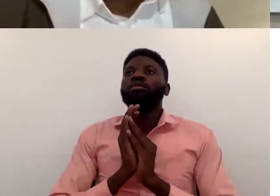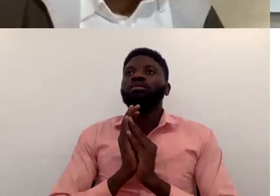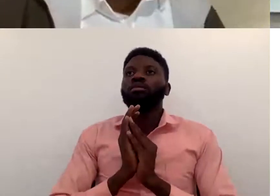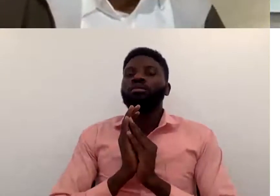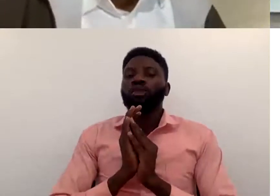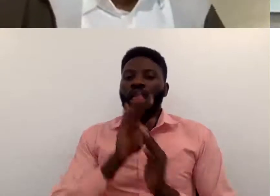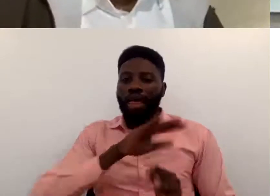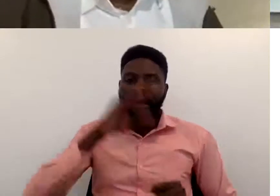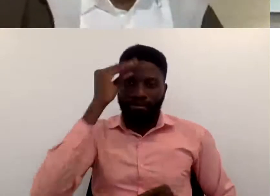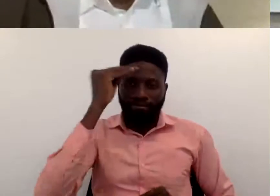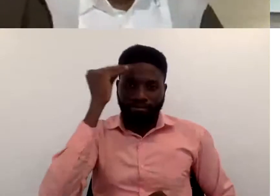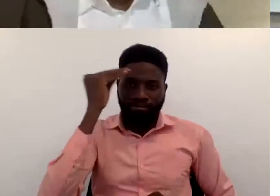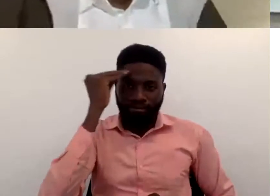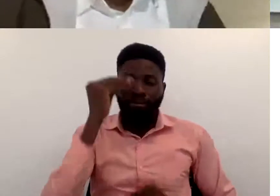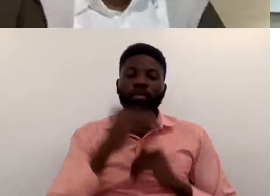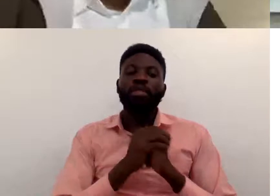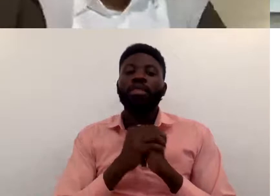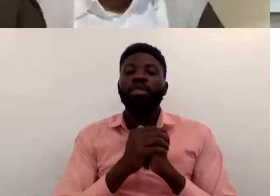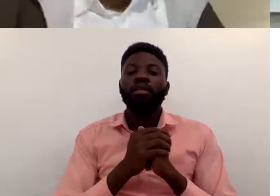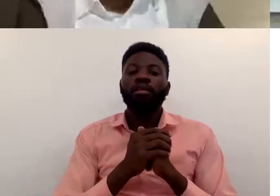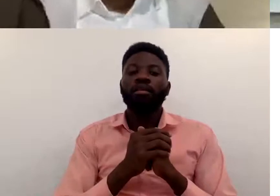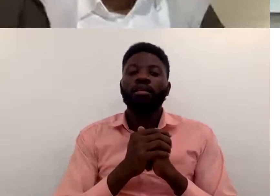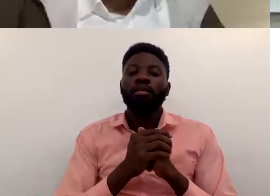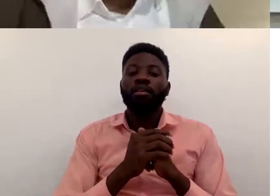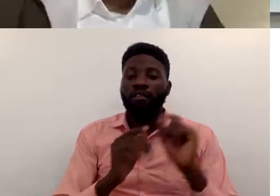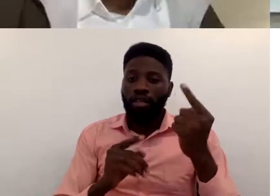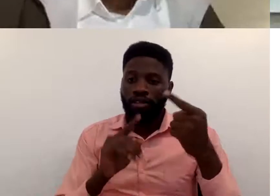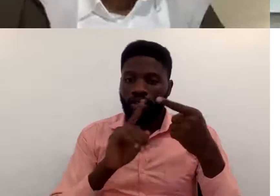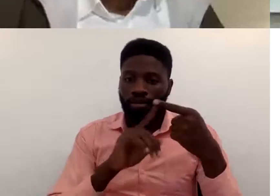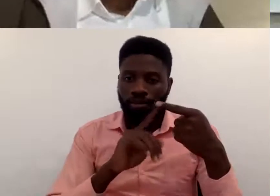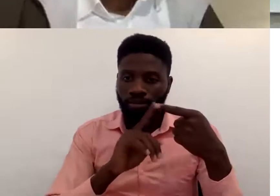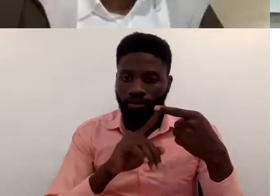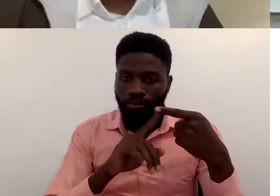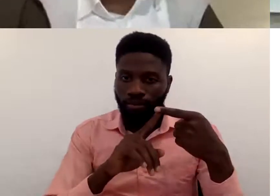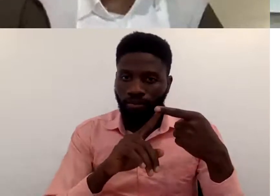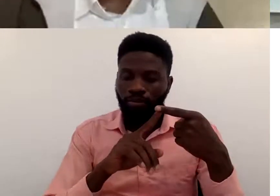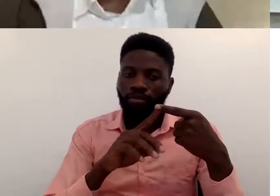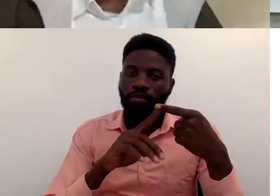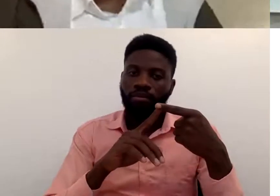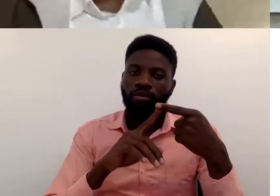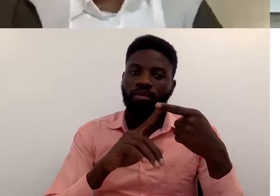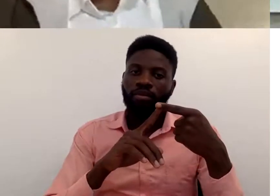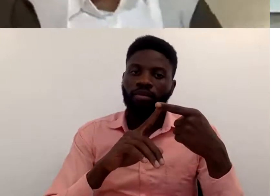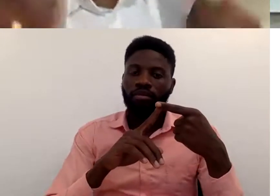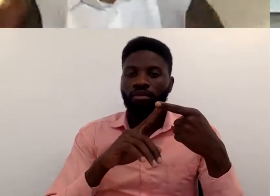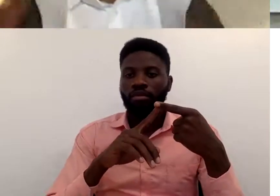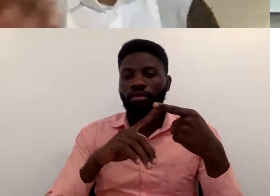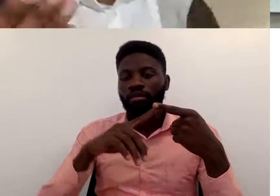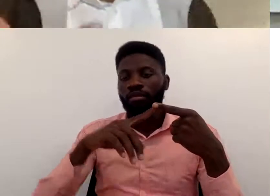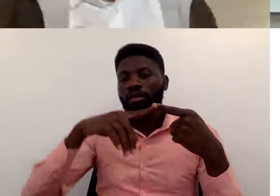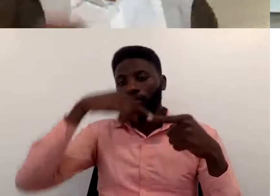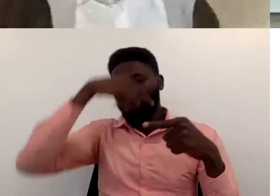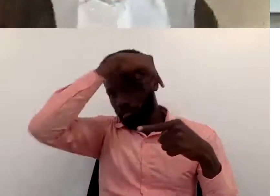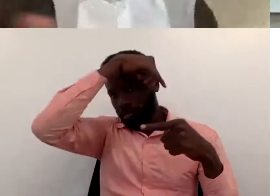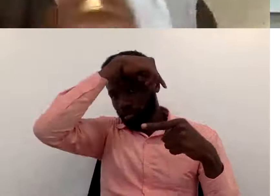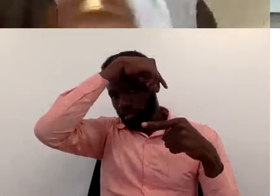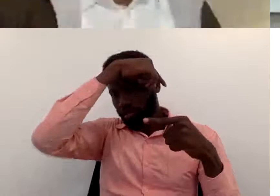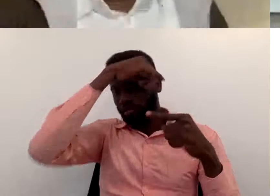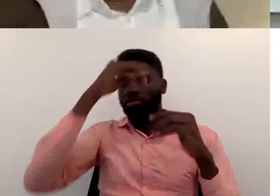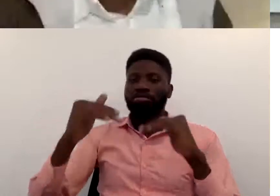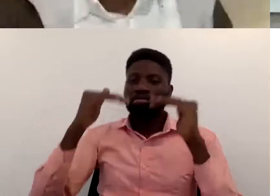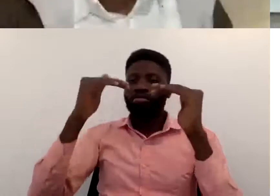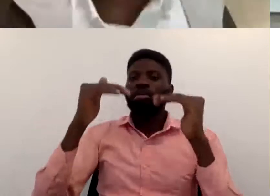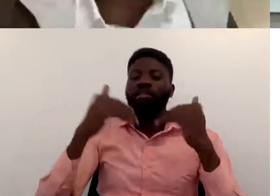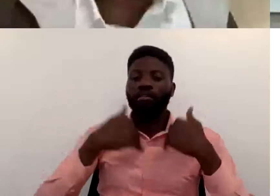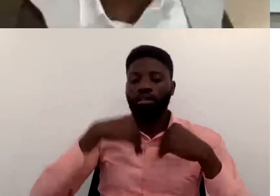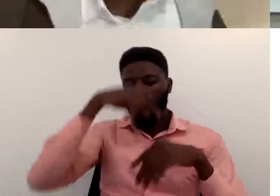point of view. There is the first and obvious one, the degree point of view, having a higher degree. So we